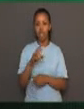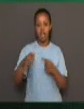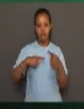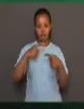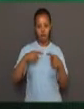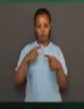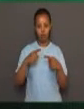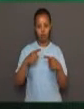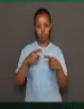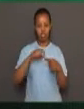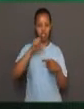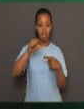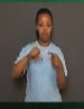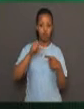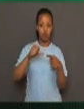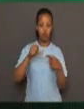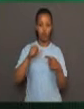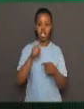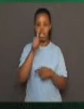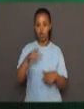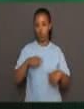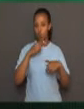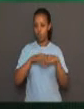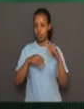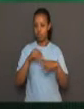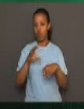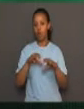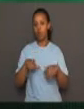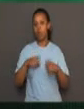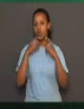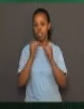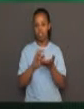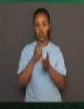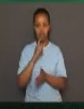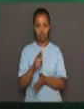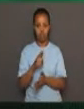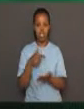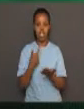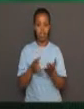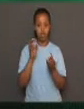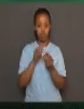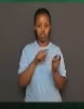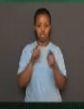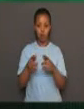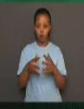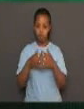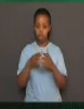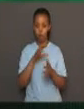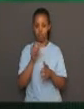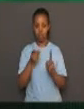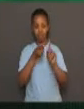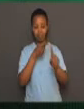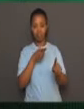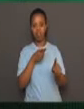environment in a way that was beneficial to their survival. They were able to make tools